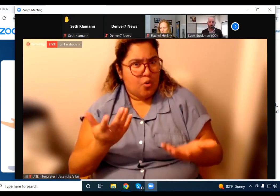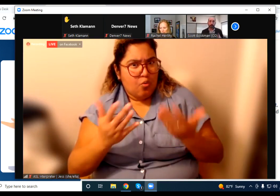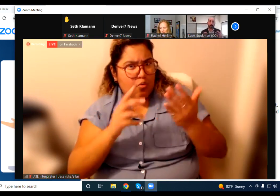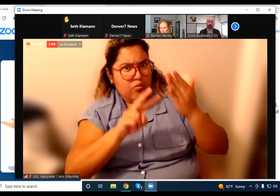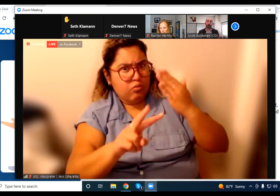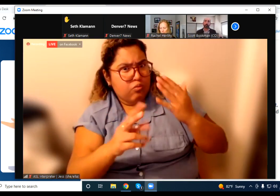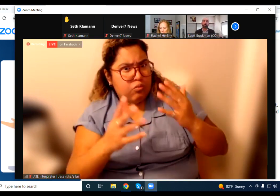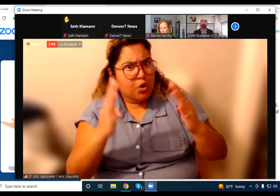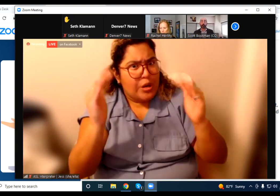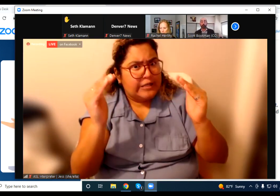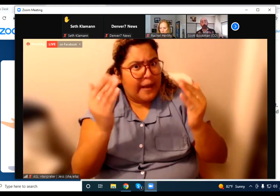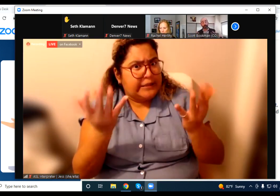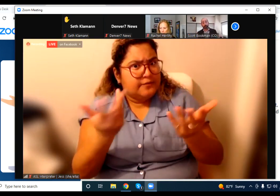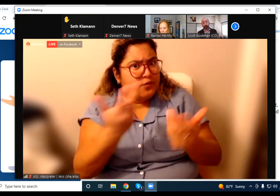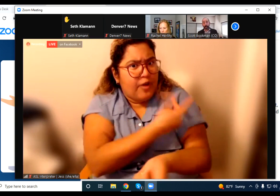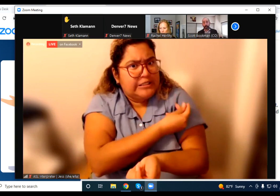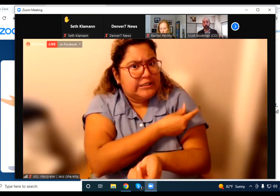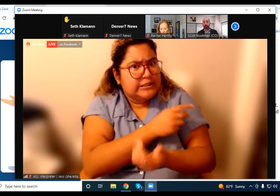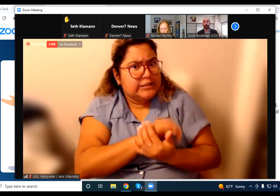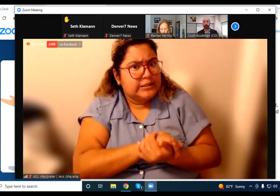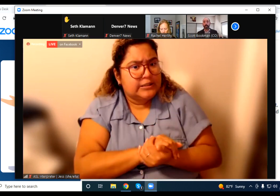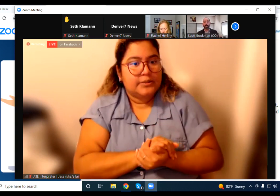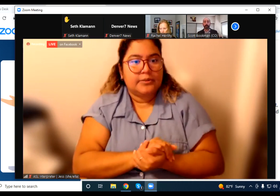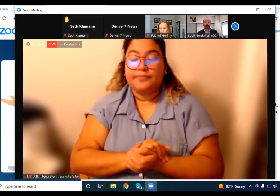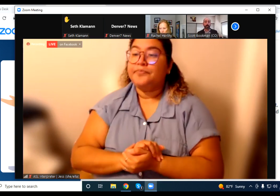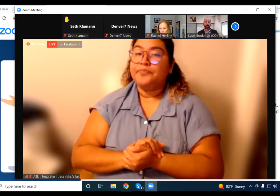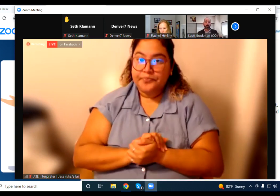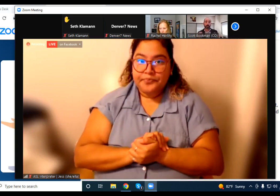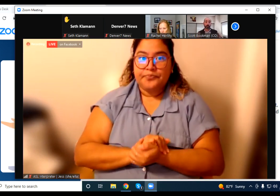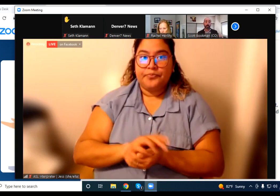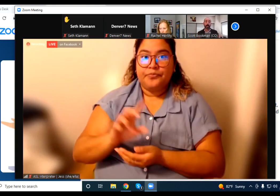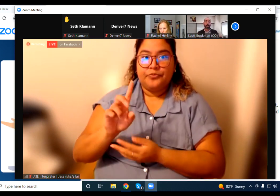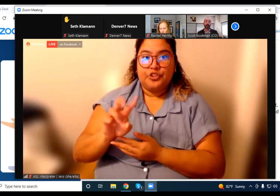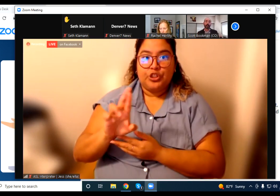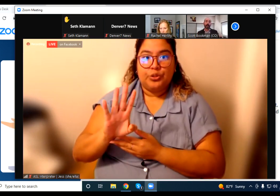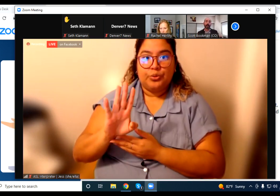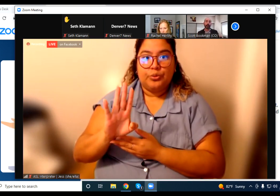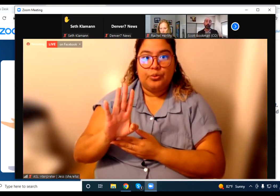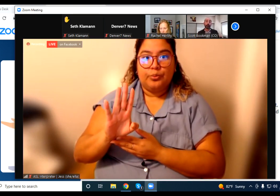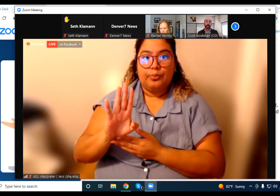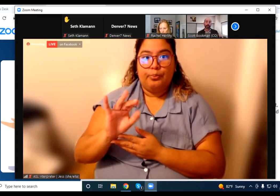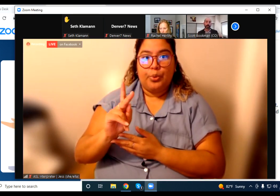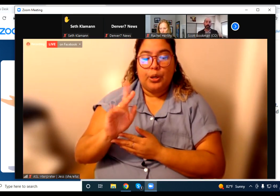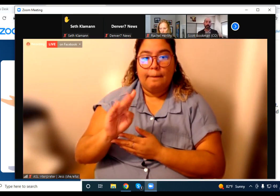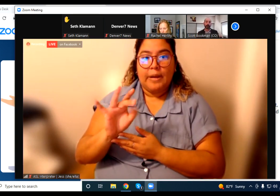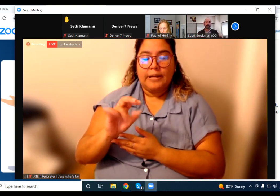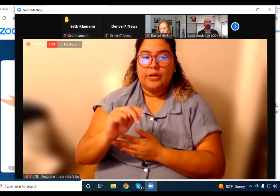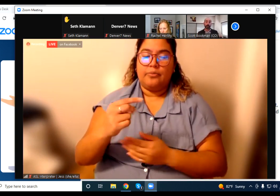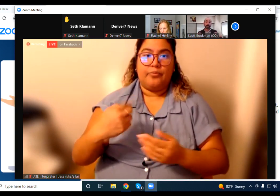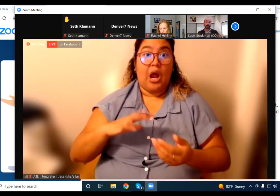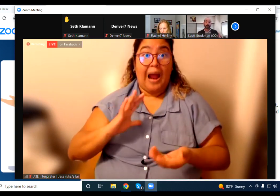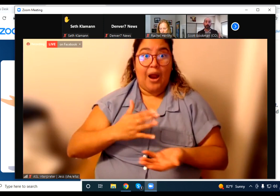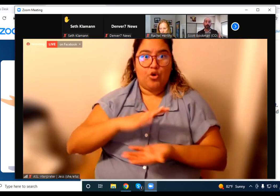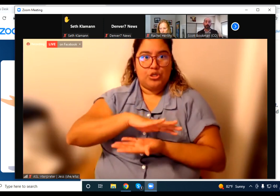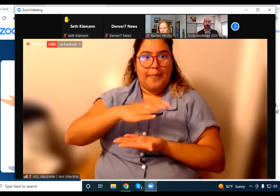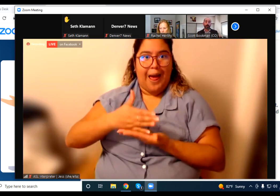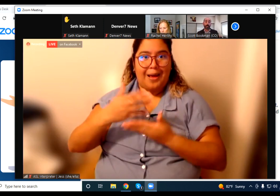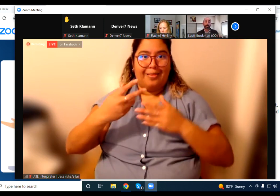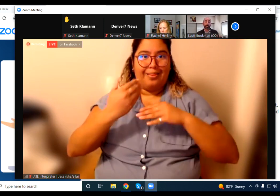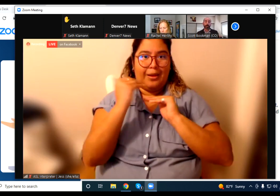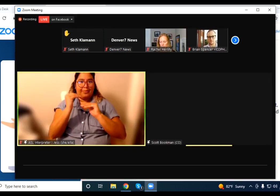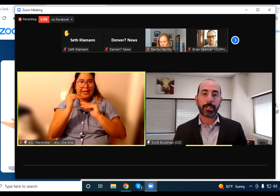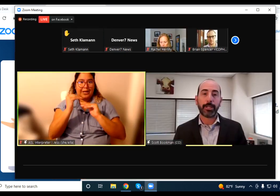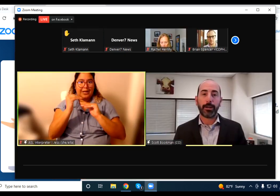So, we are obviously very limited in our supply based on, the